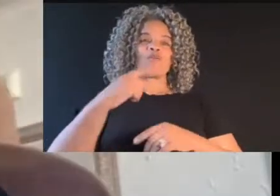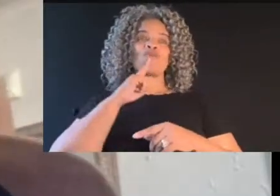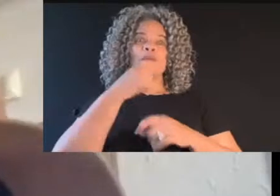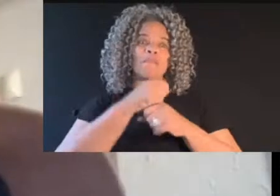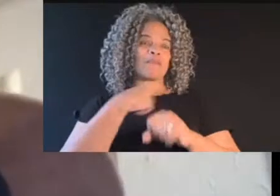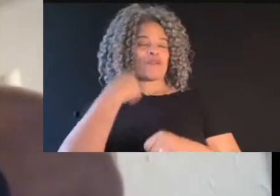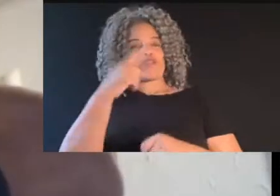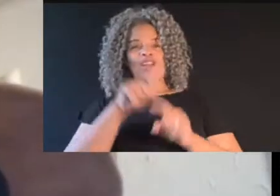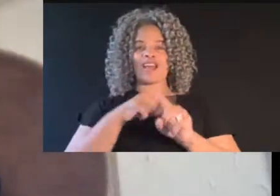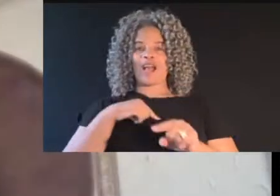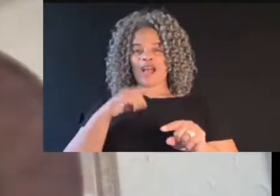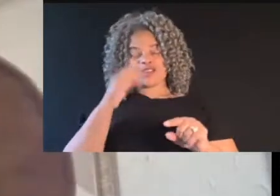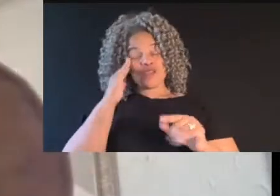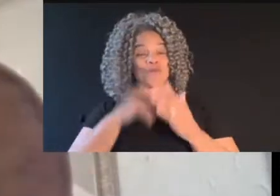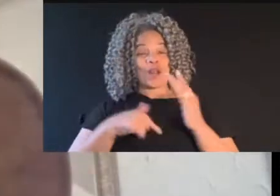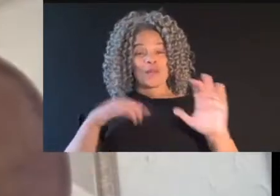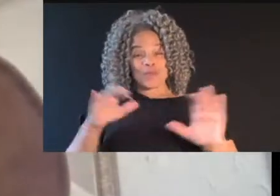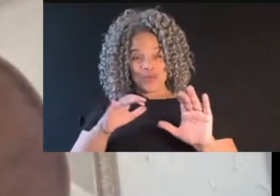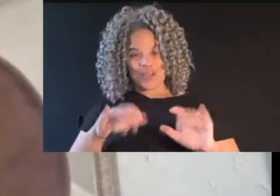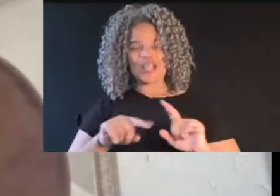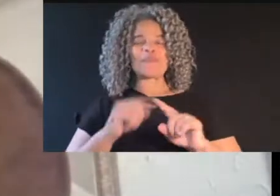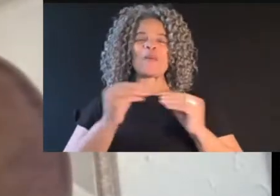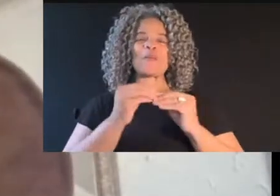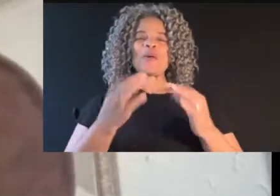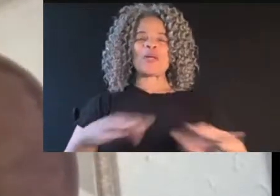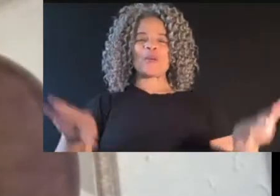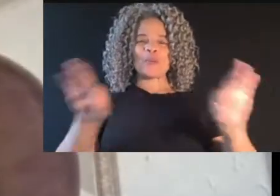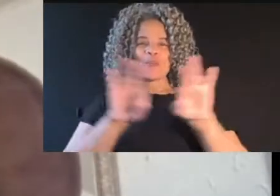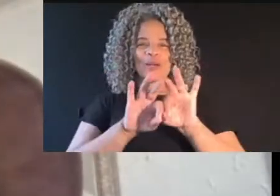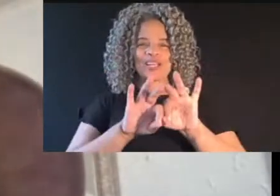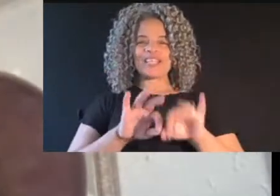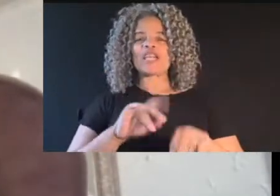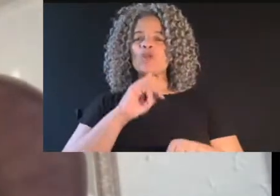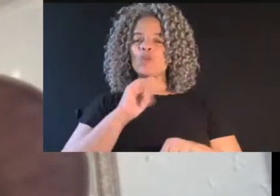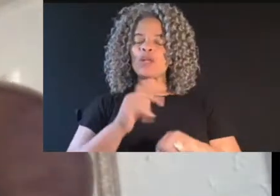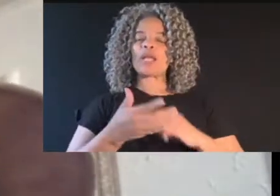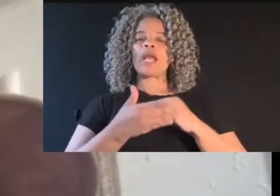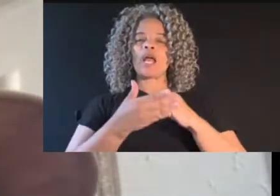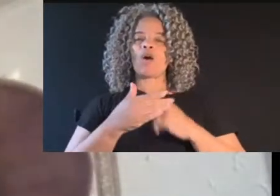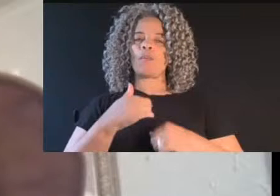doing. But more importantly, it's really going to help